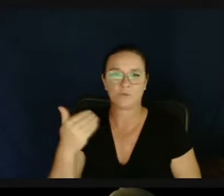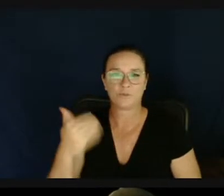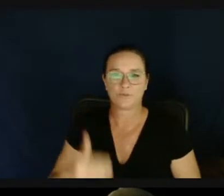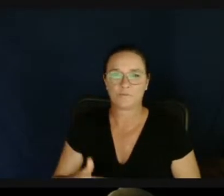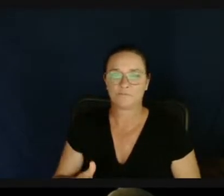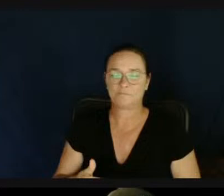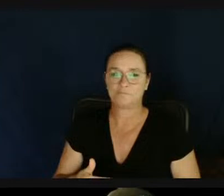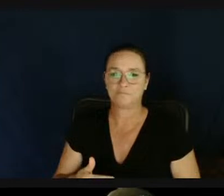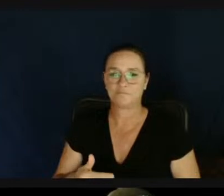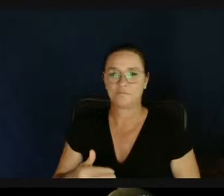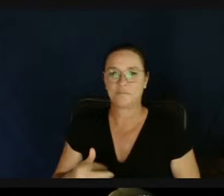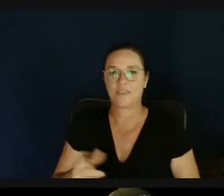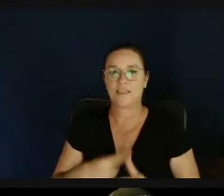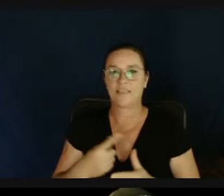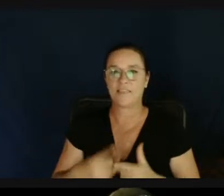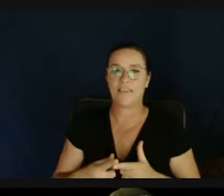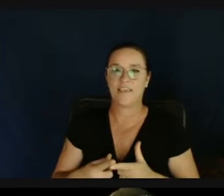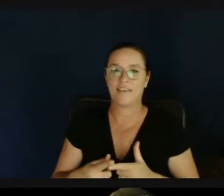And then